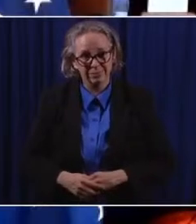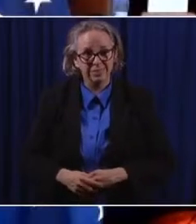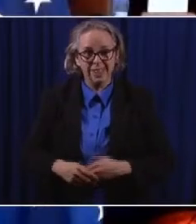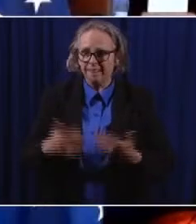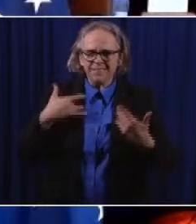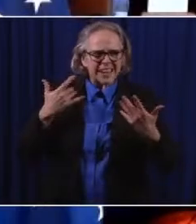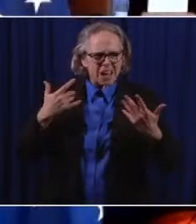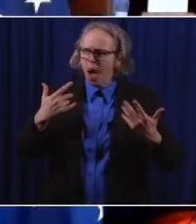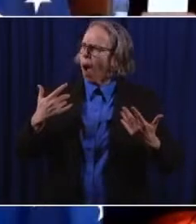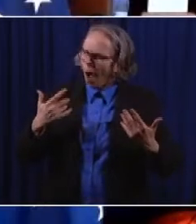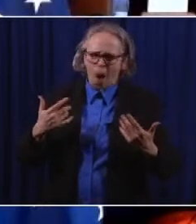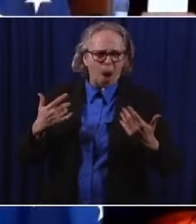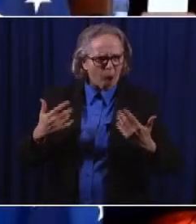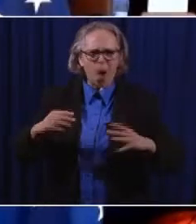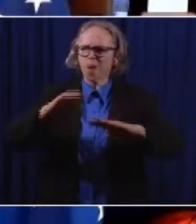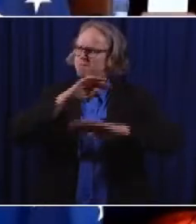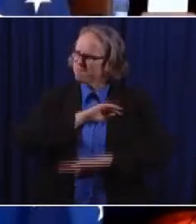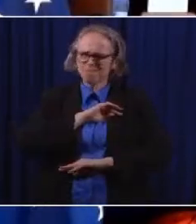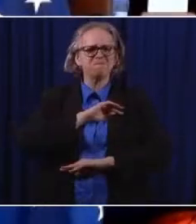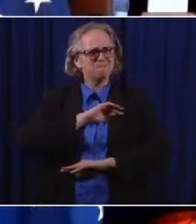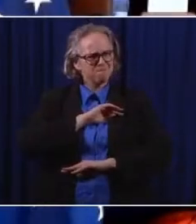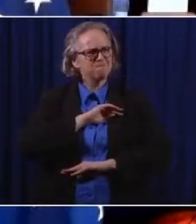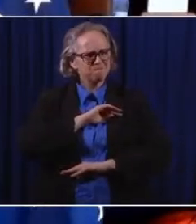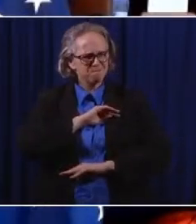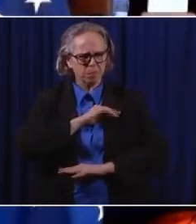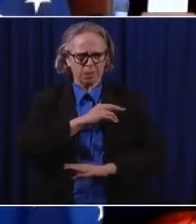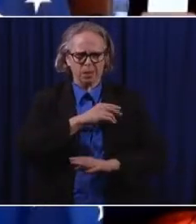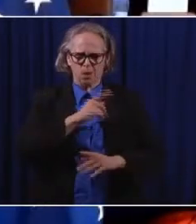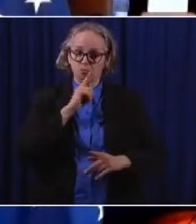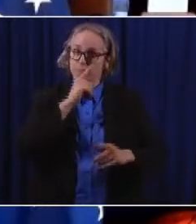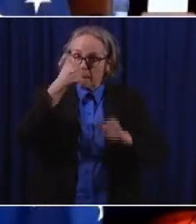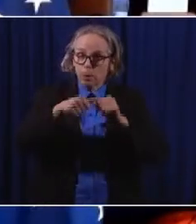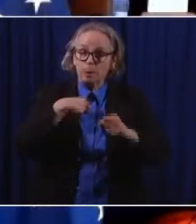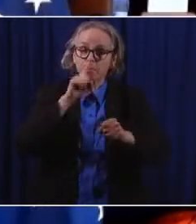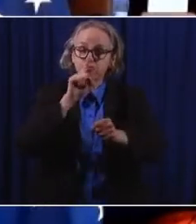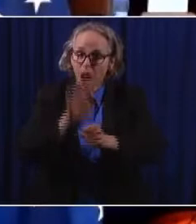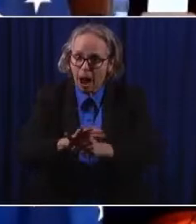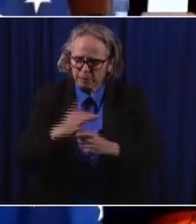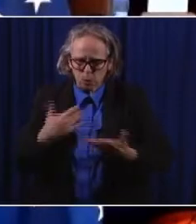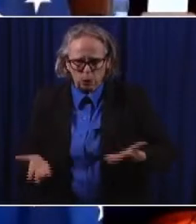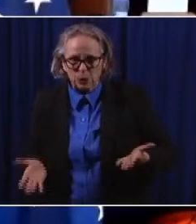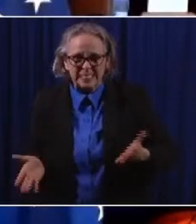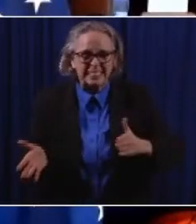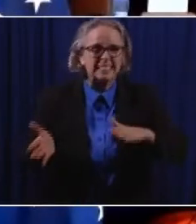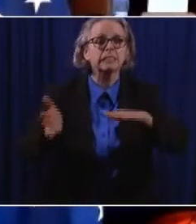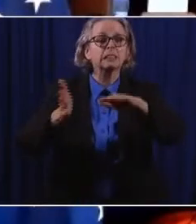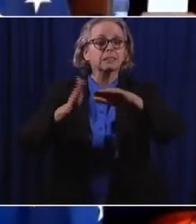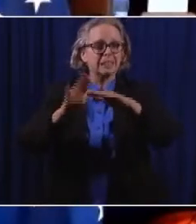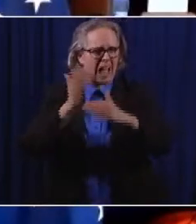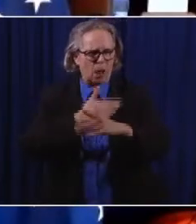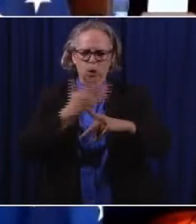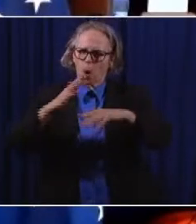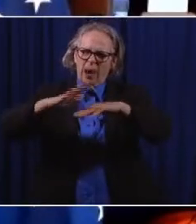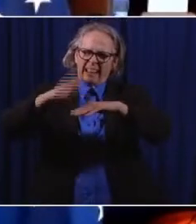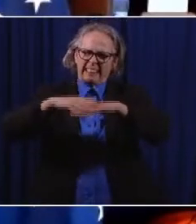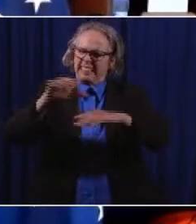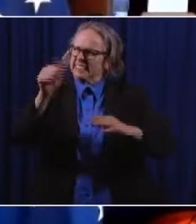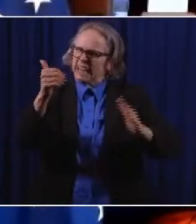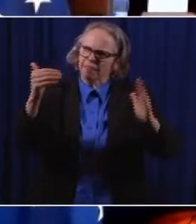recall, Governor, we promised that we were going to try to do at least 10,000 of these in the first